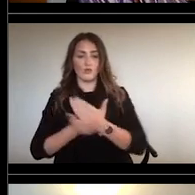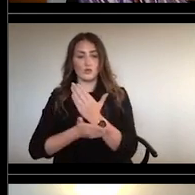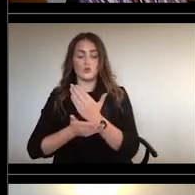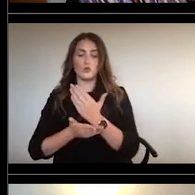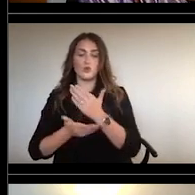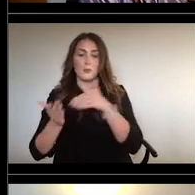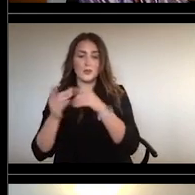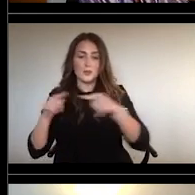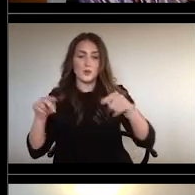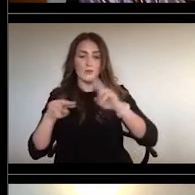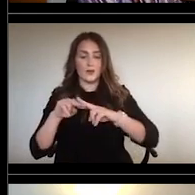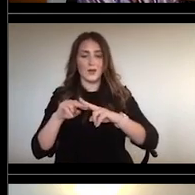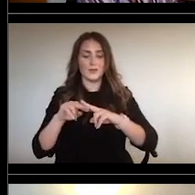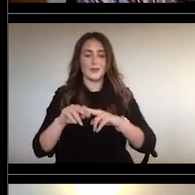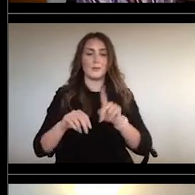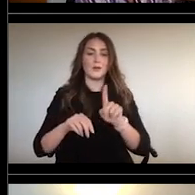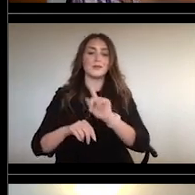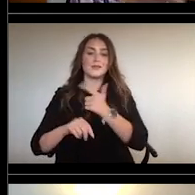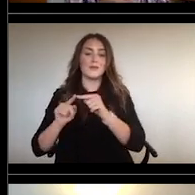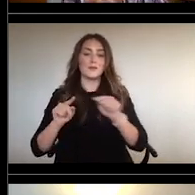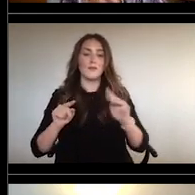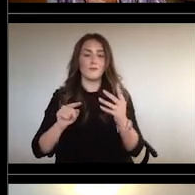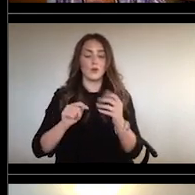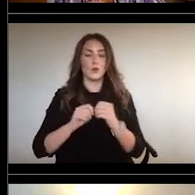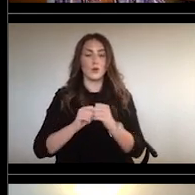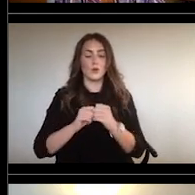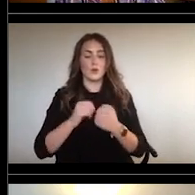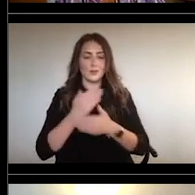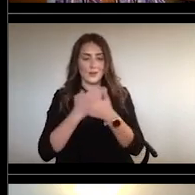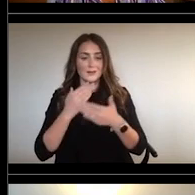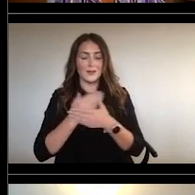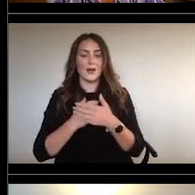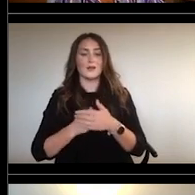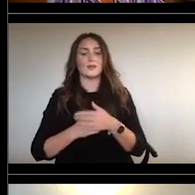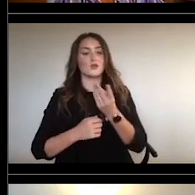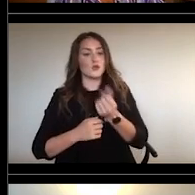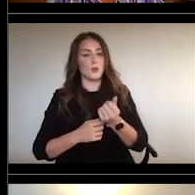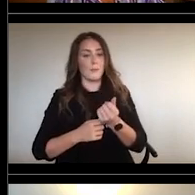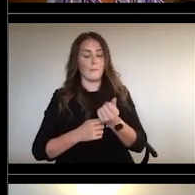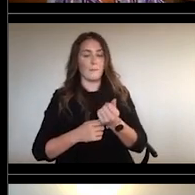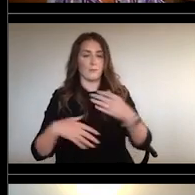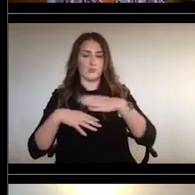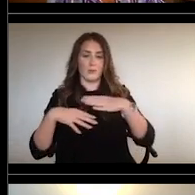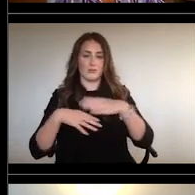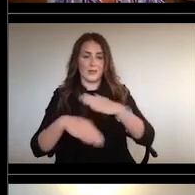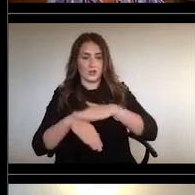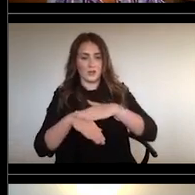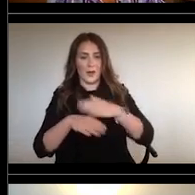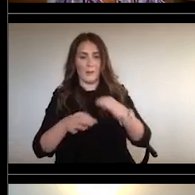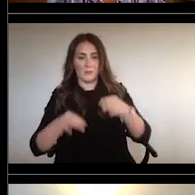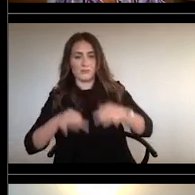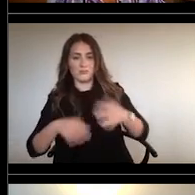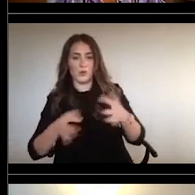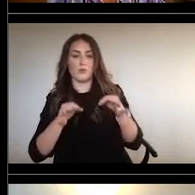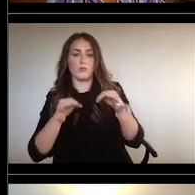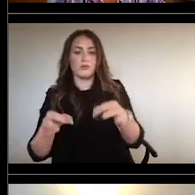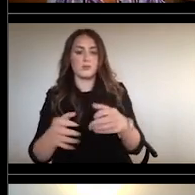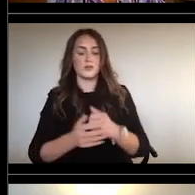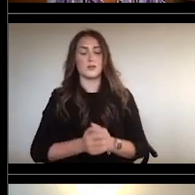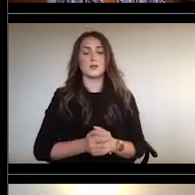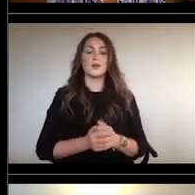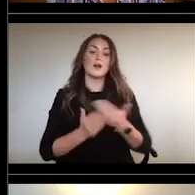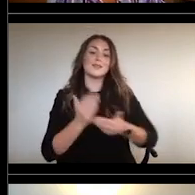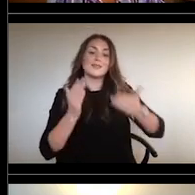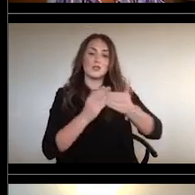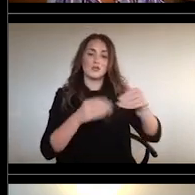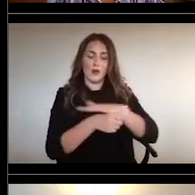4 PM Saturdays, with some preparation and some finish times beyond that. There are some additional